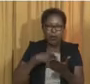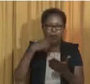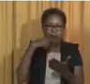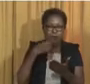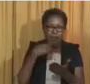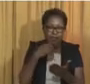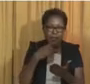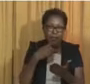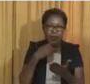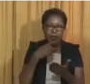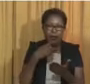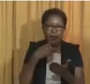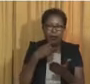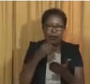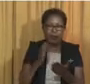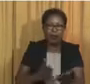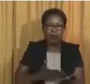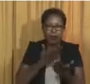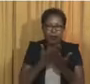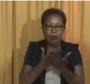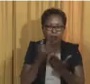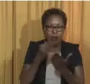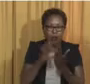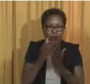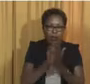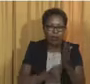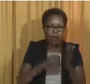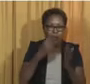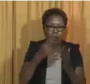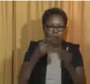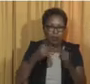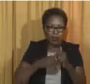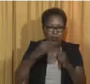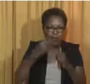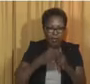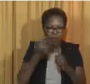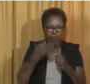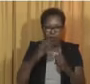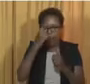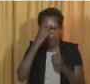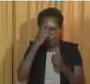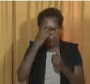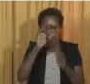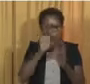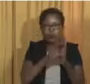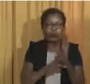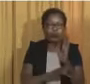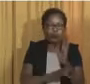the provisions of Article 368 of the Indian Constitution,